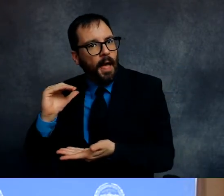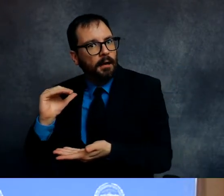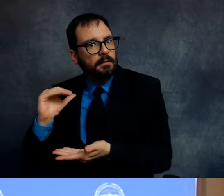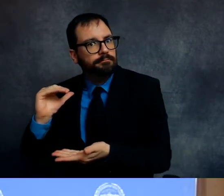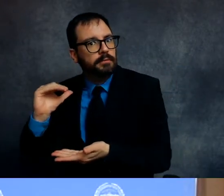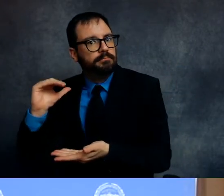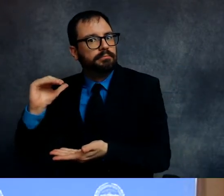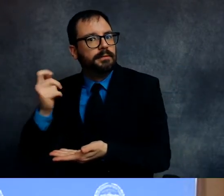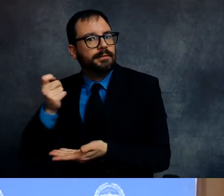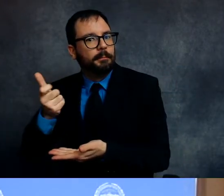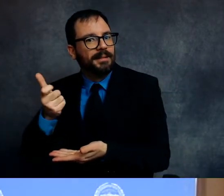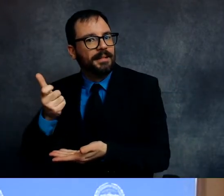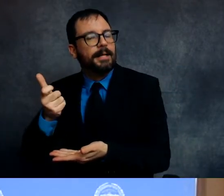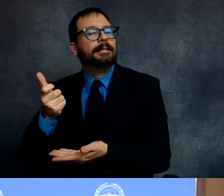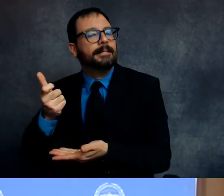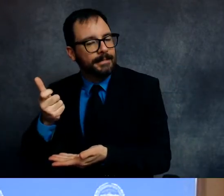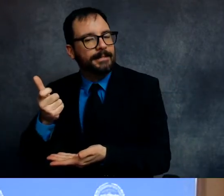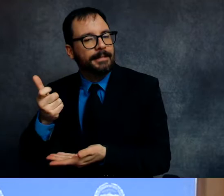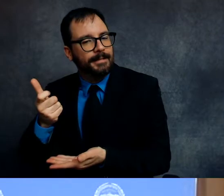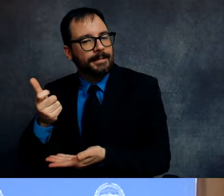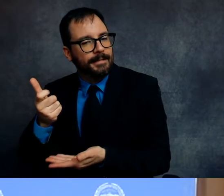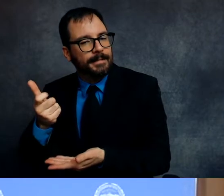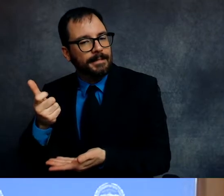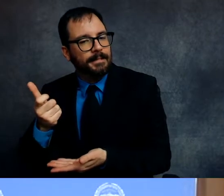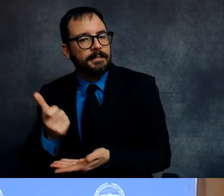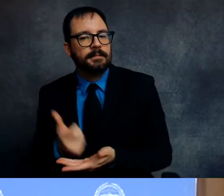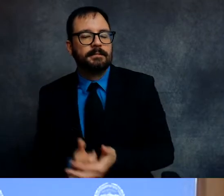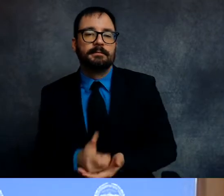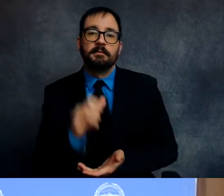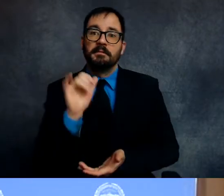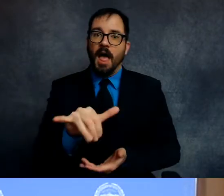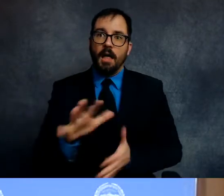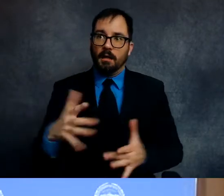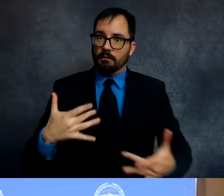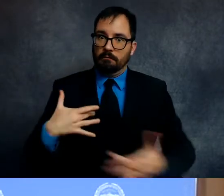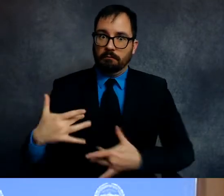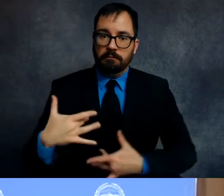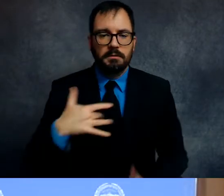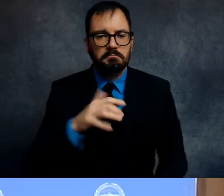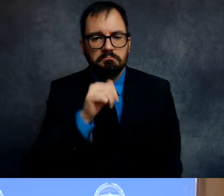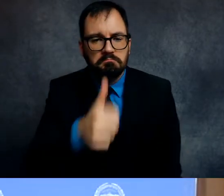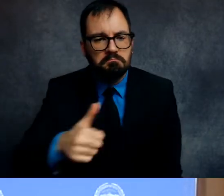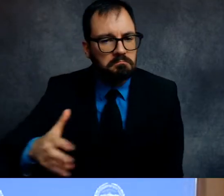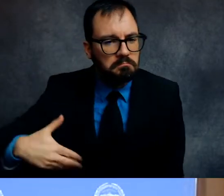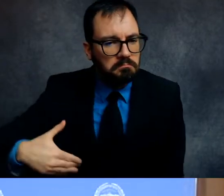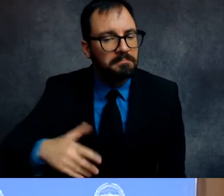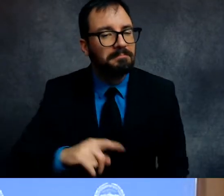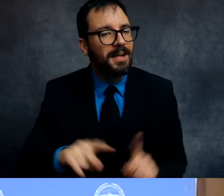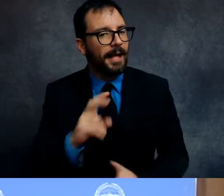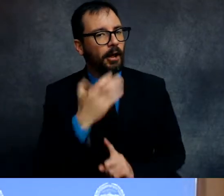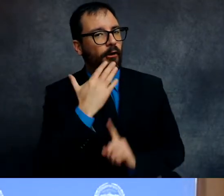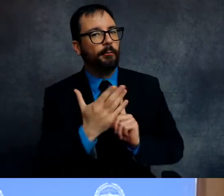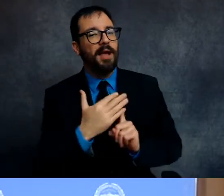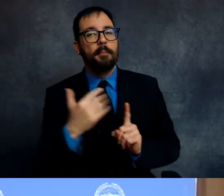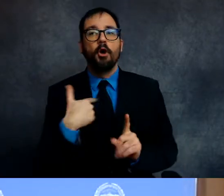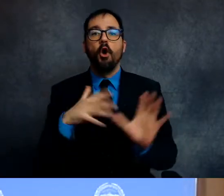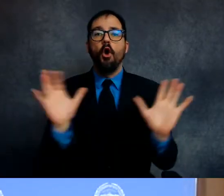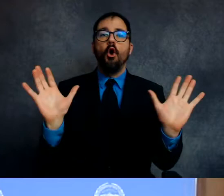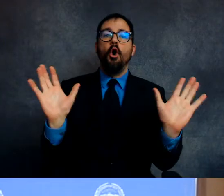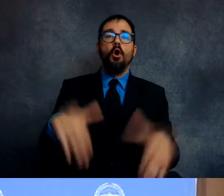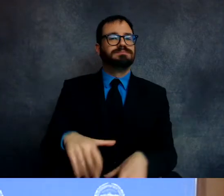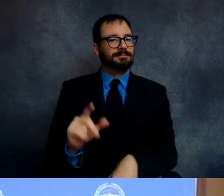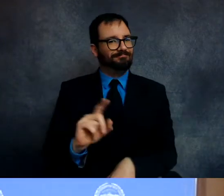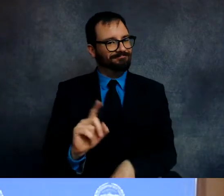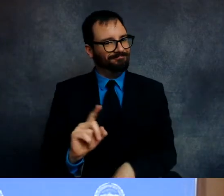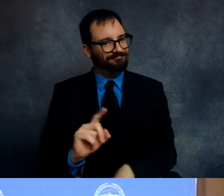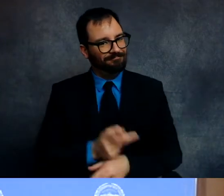few days of data. We're not really seeing a big trend here, but we did see the numbers go up a bit from the previous, I believe, last three and a half weeks. It's not a cause